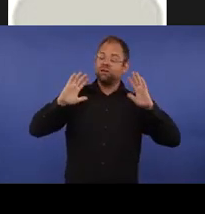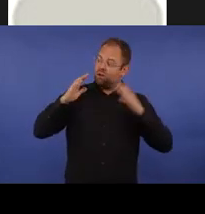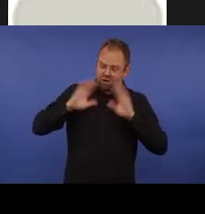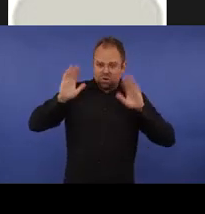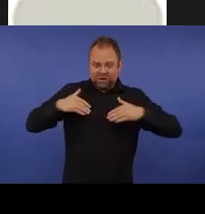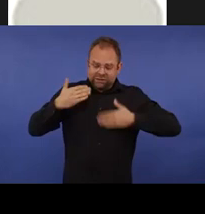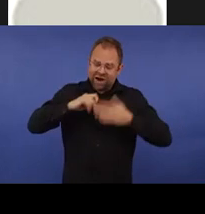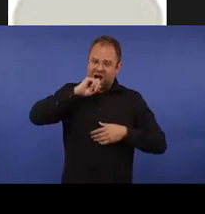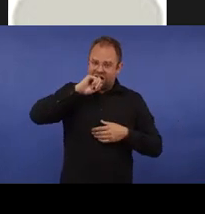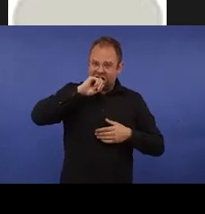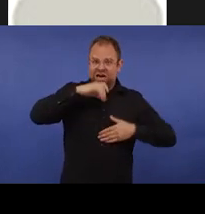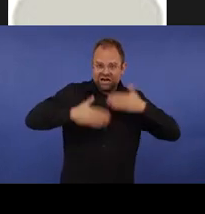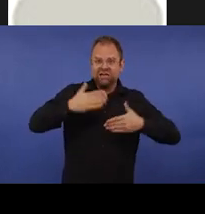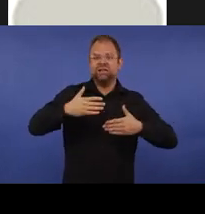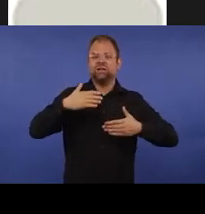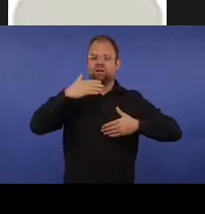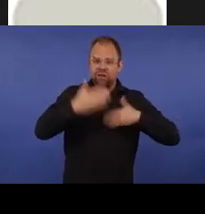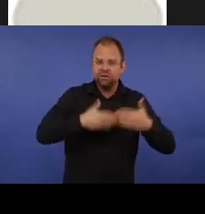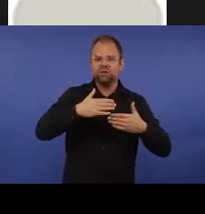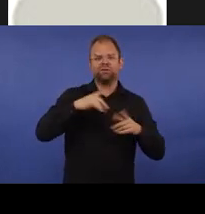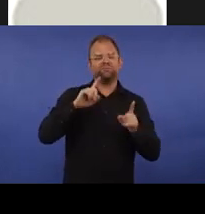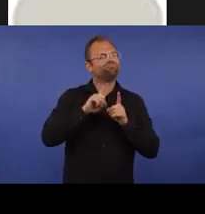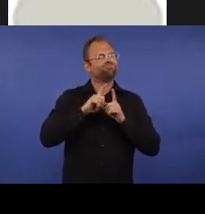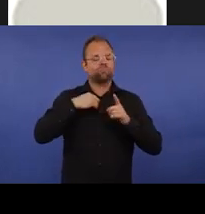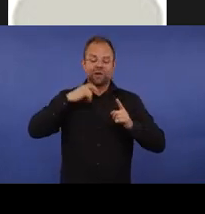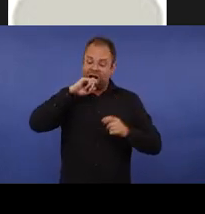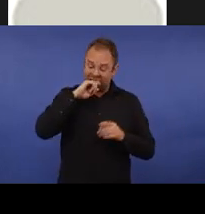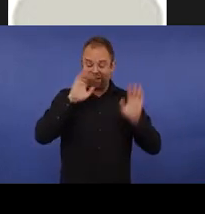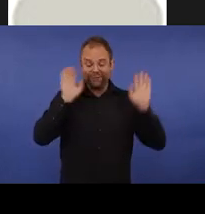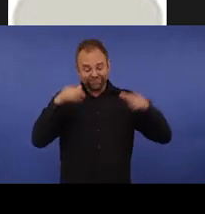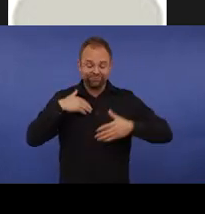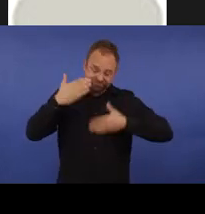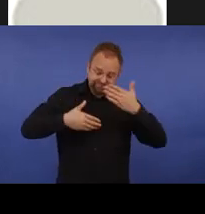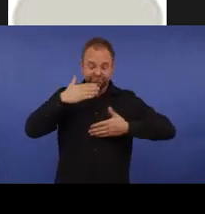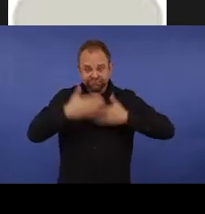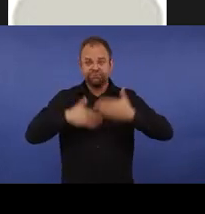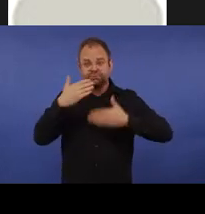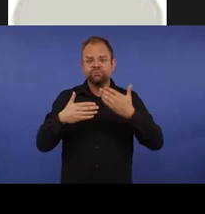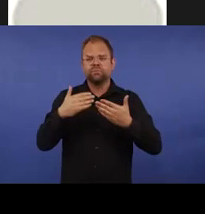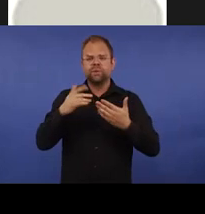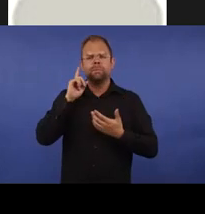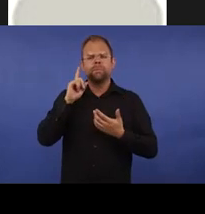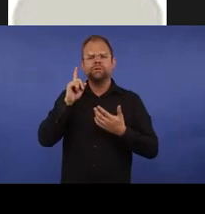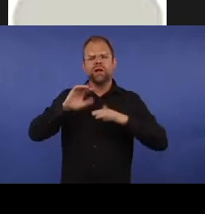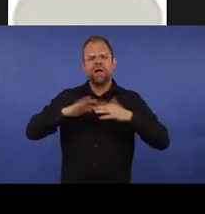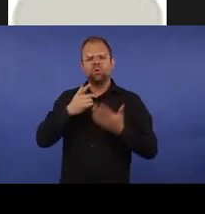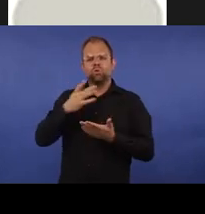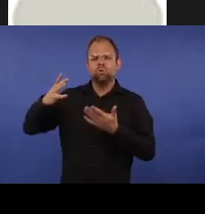far away from reachable. So how can we use maybe law or legislation or